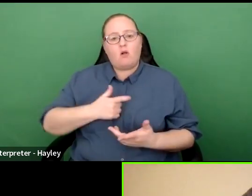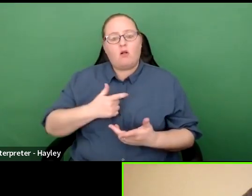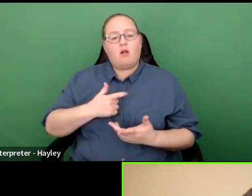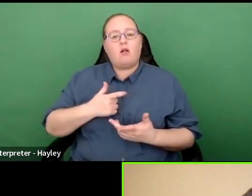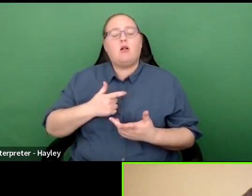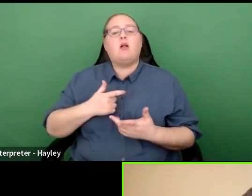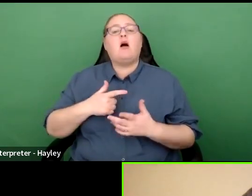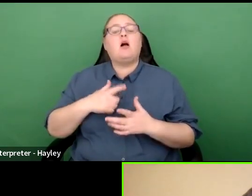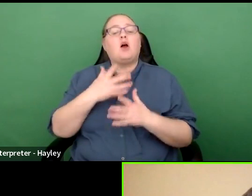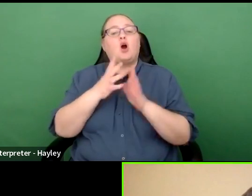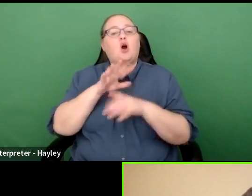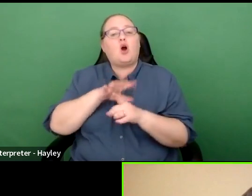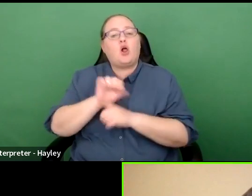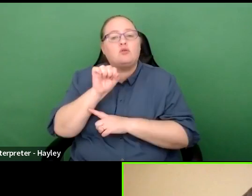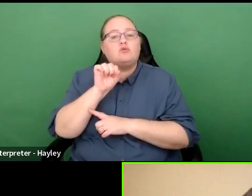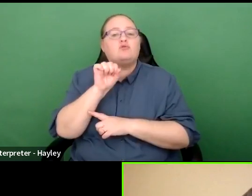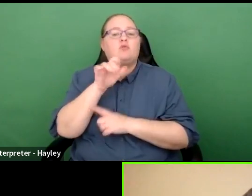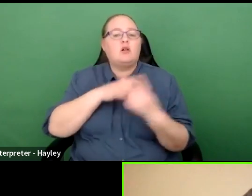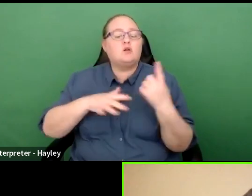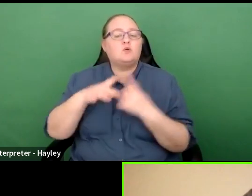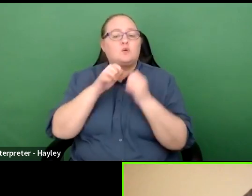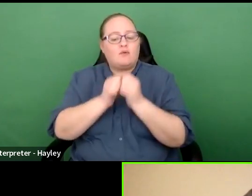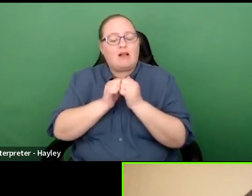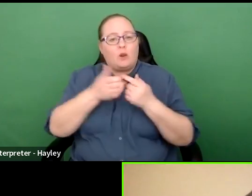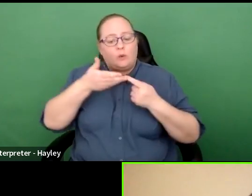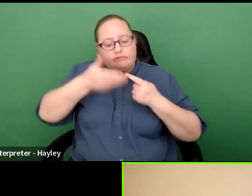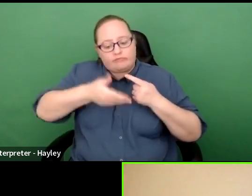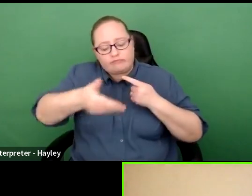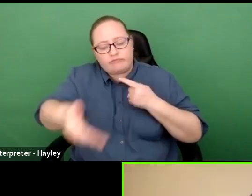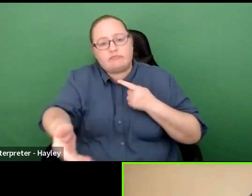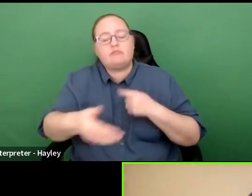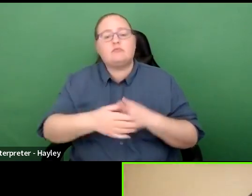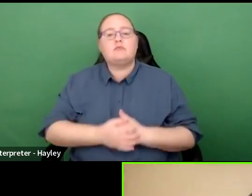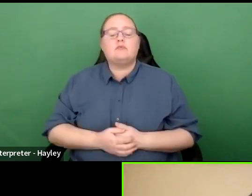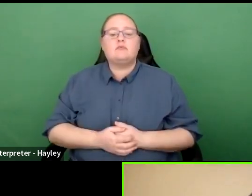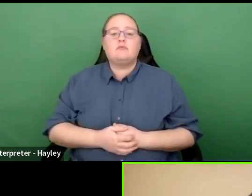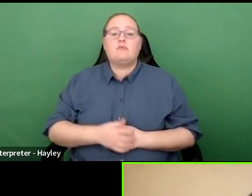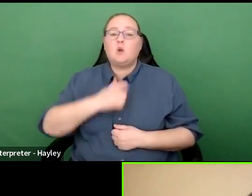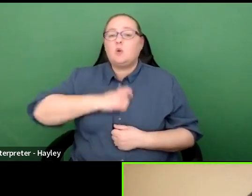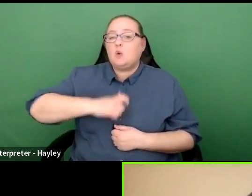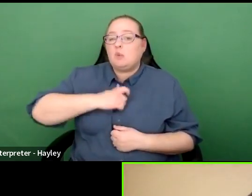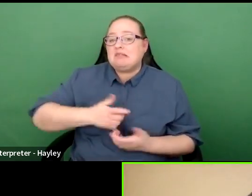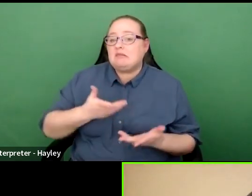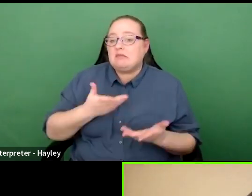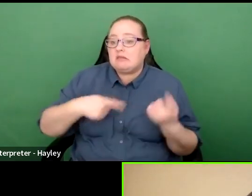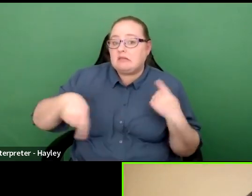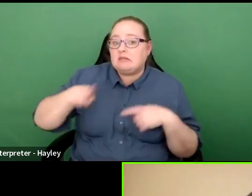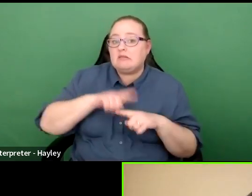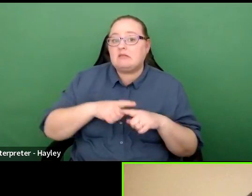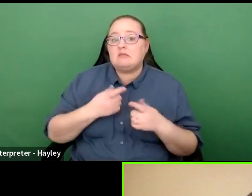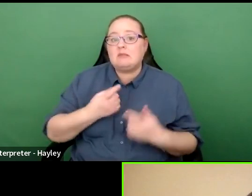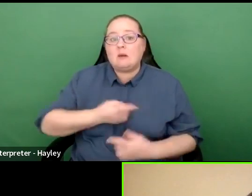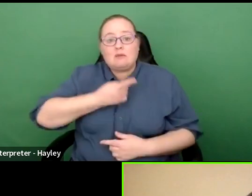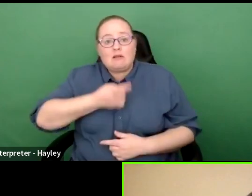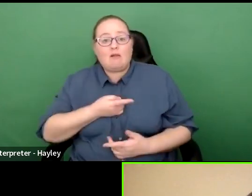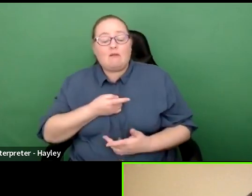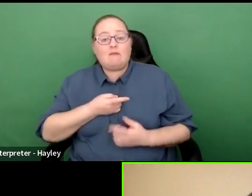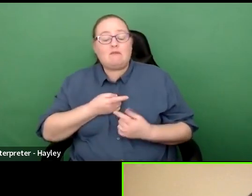of cultural and social values. Maybe just human beings, maybe just ourselves.